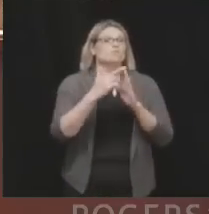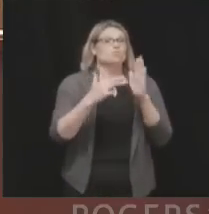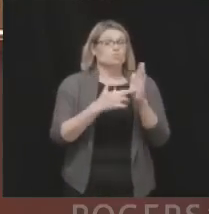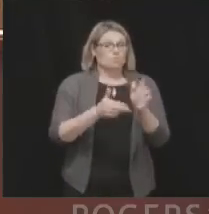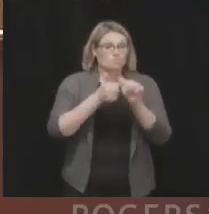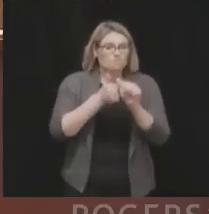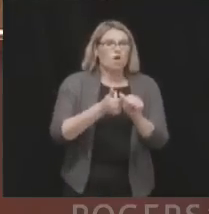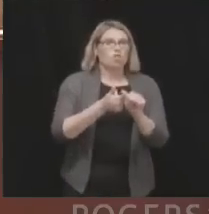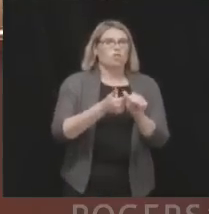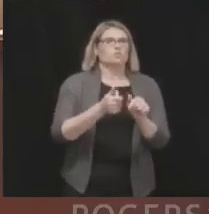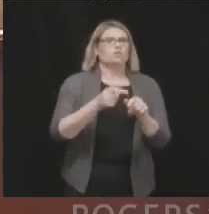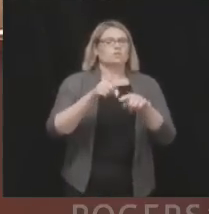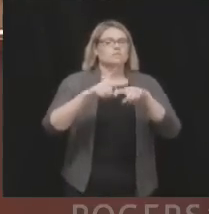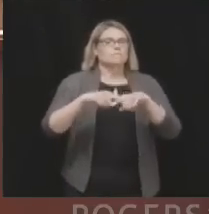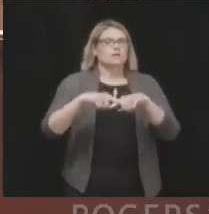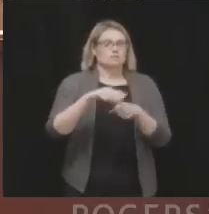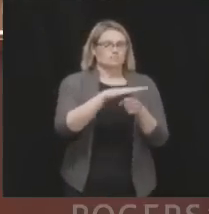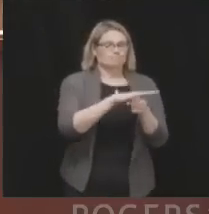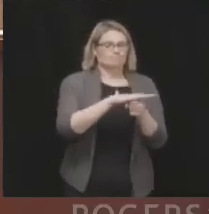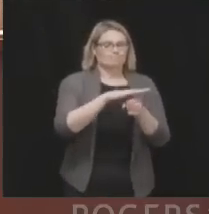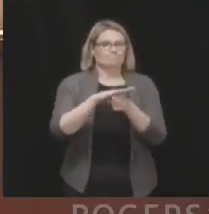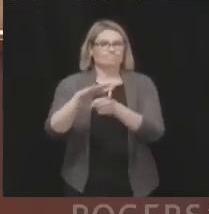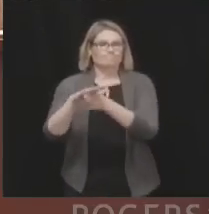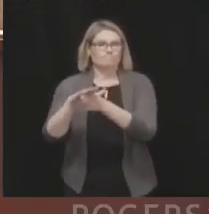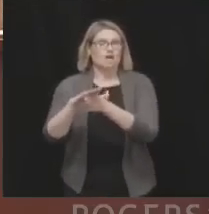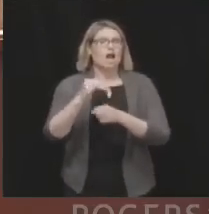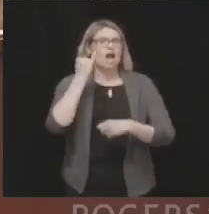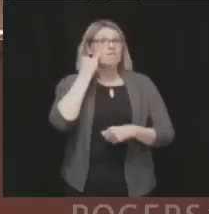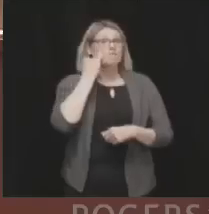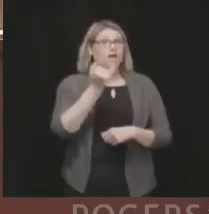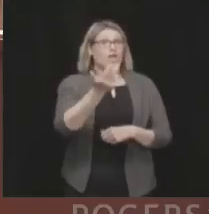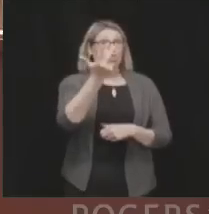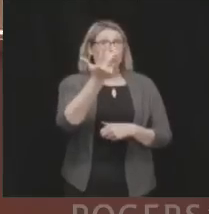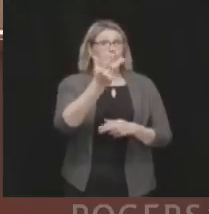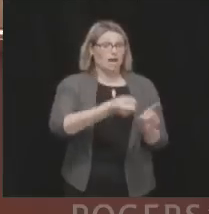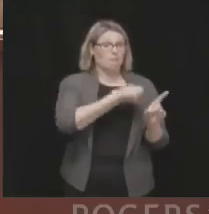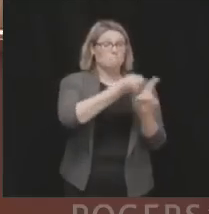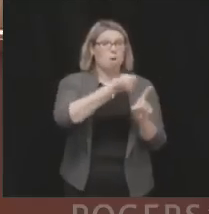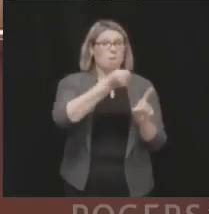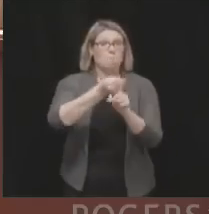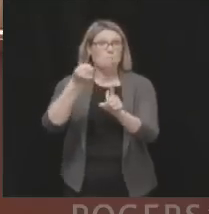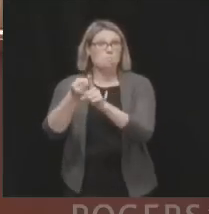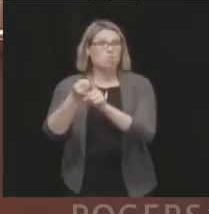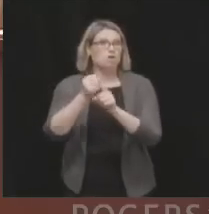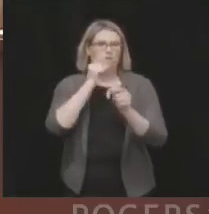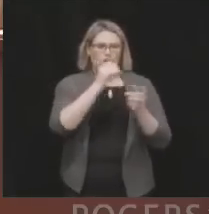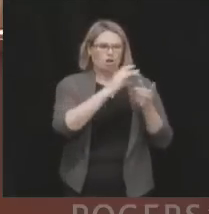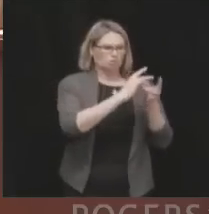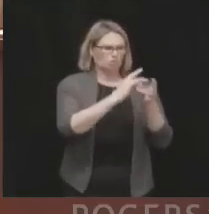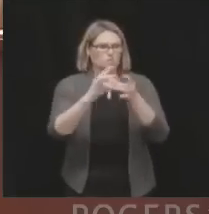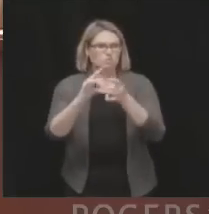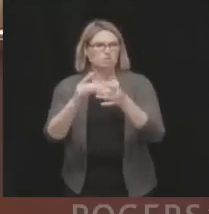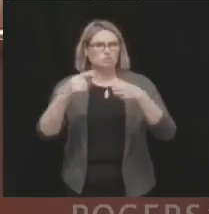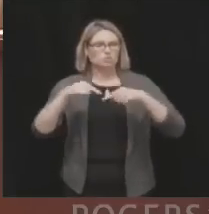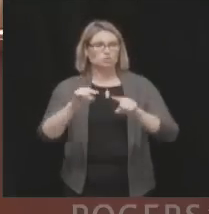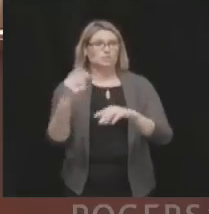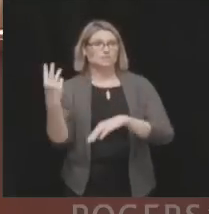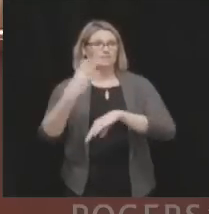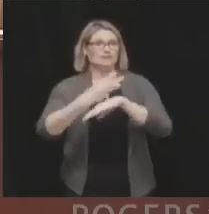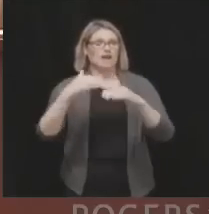that are in place today. New Brunswickers have done an amazing job in flattening the curve of this outbreak. My gratitude to